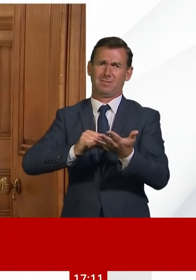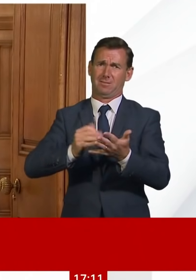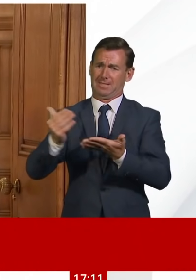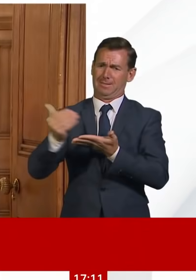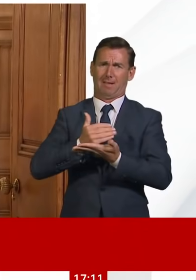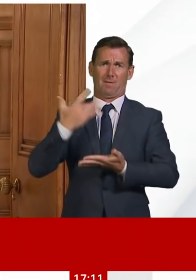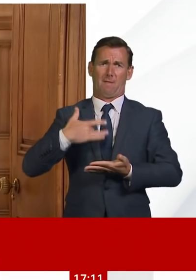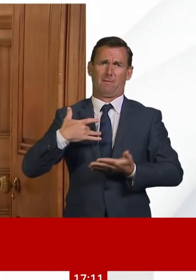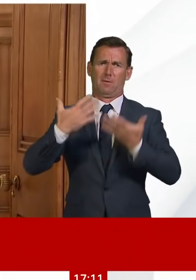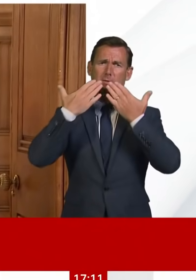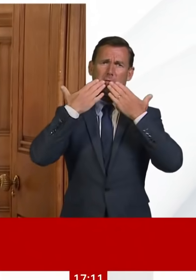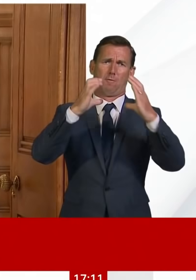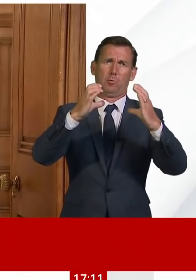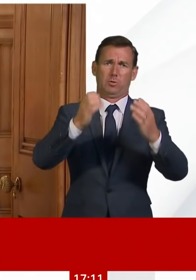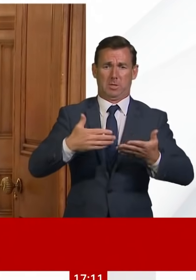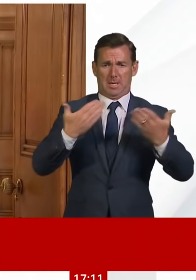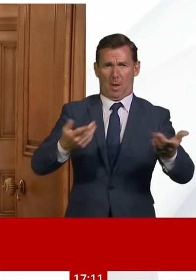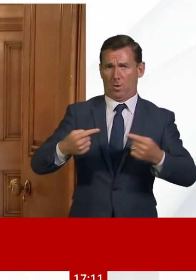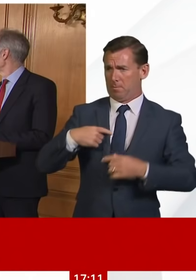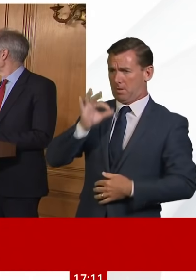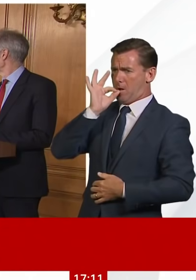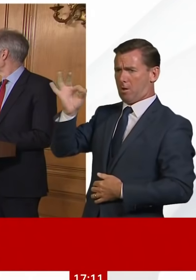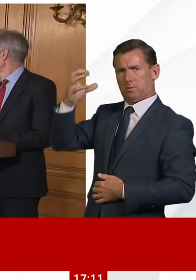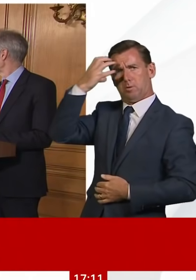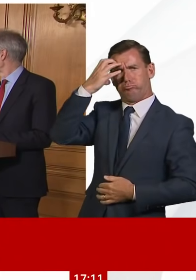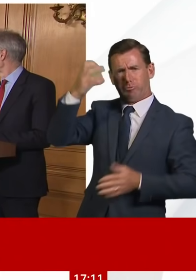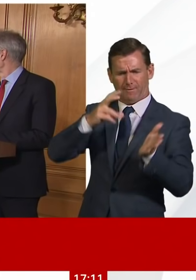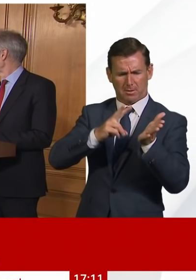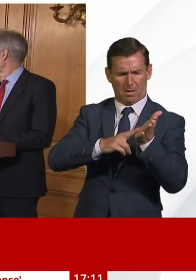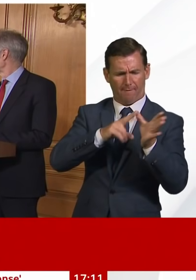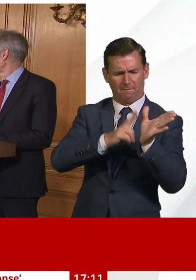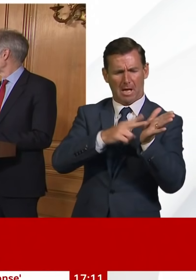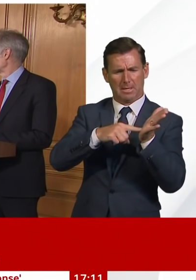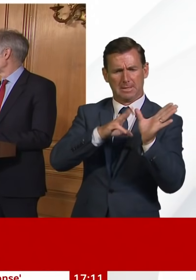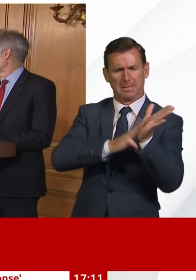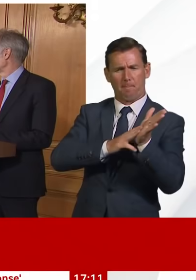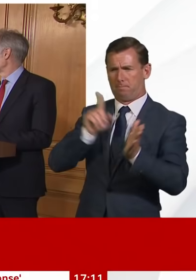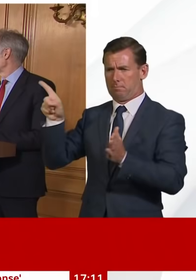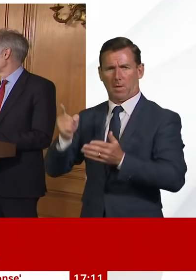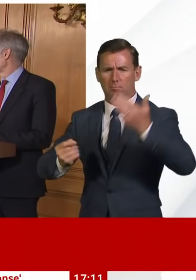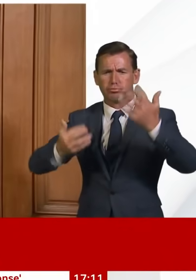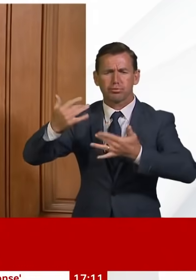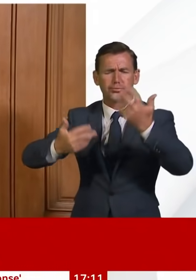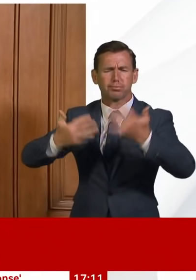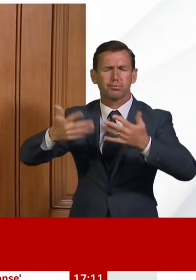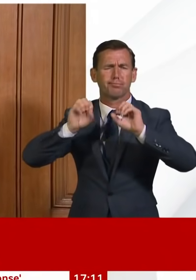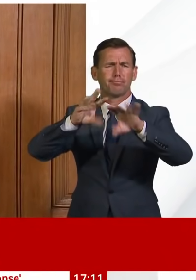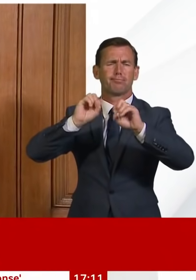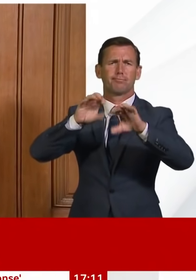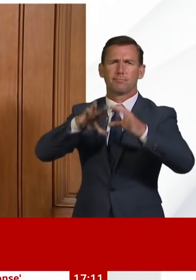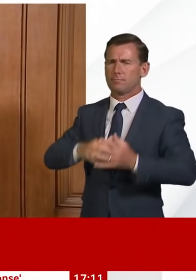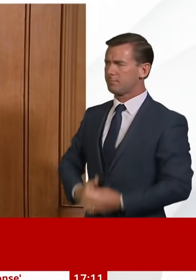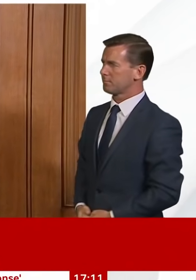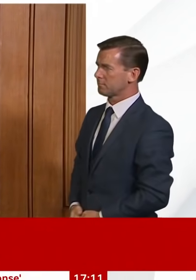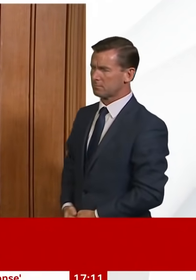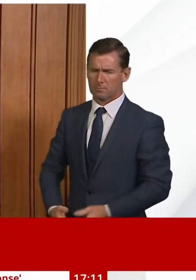Thank you very much. I'm now going to ask Professor Van Tam to take us through the daily statistics. Thank you, Secretary